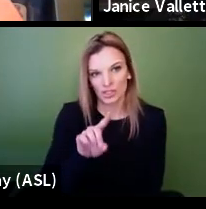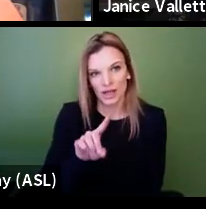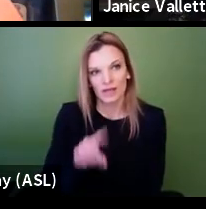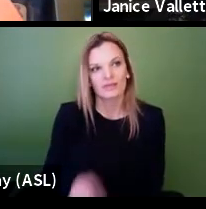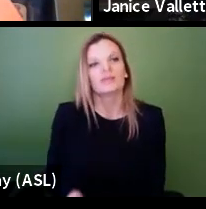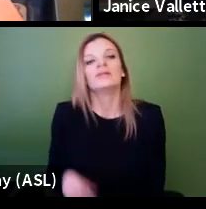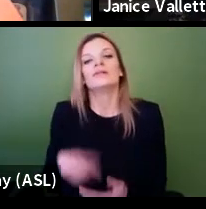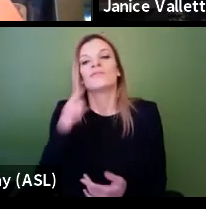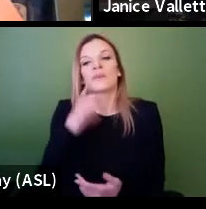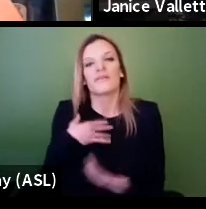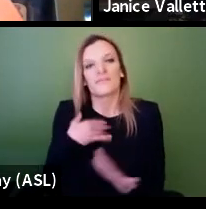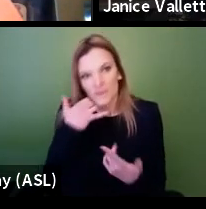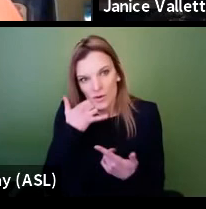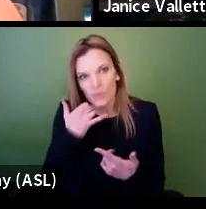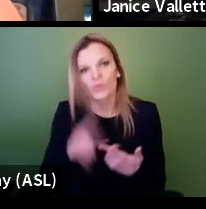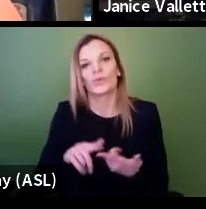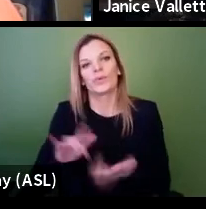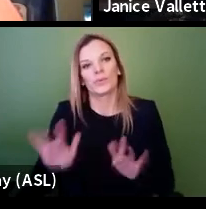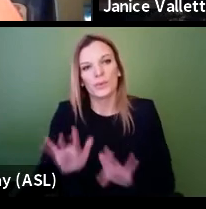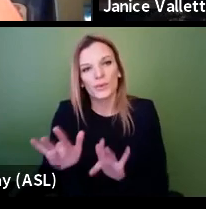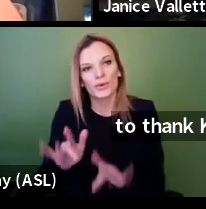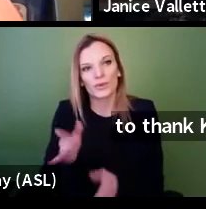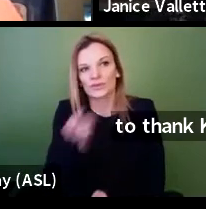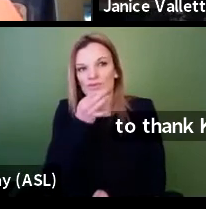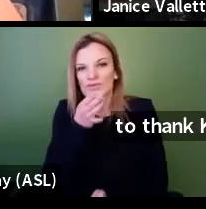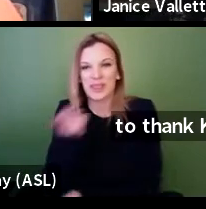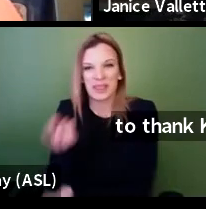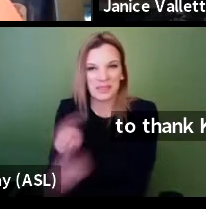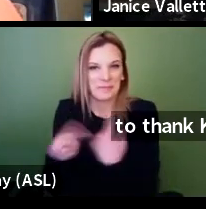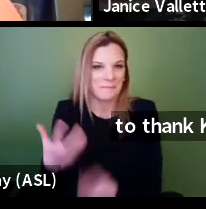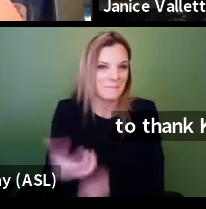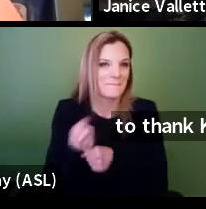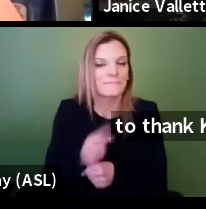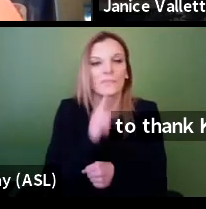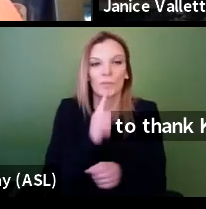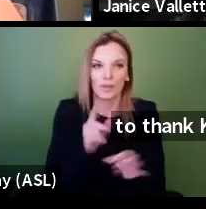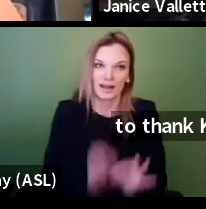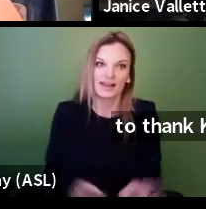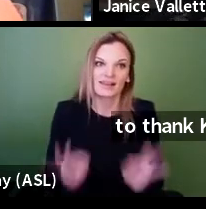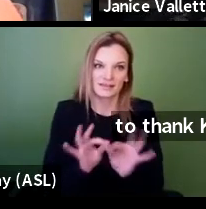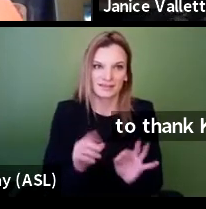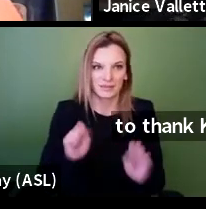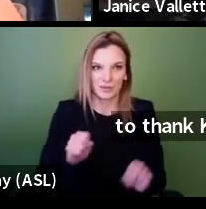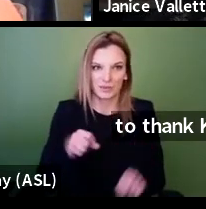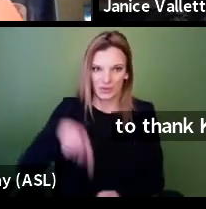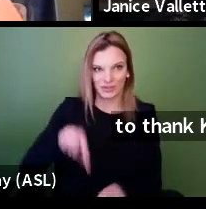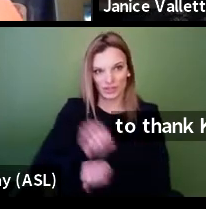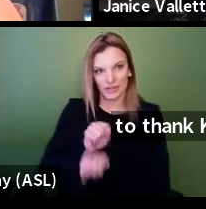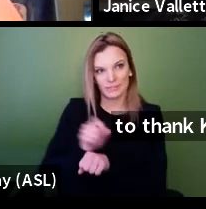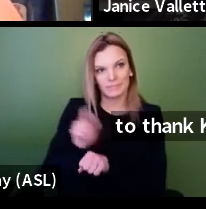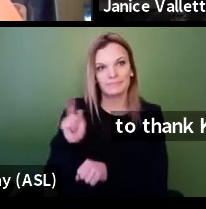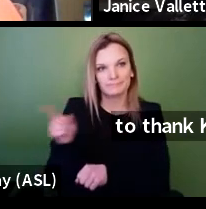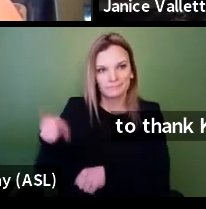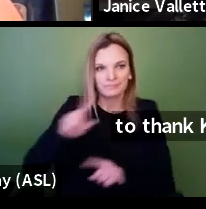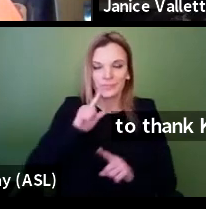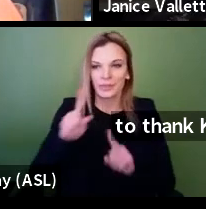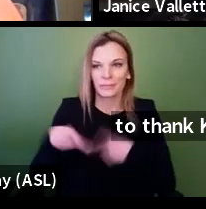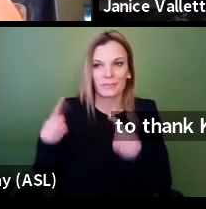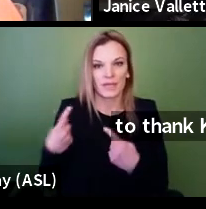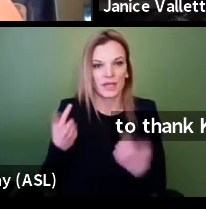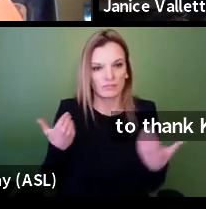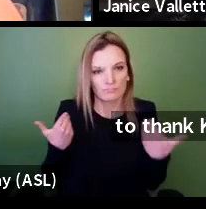phone, as well as the computer that is forthcoming. All those things are really necessary in order to do the job, and they've just been moving